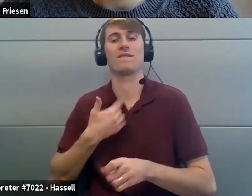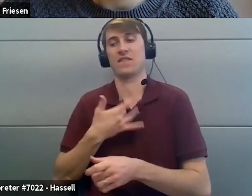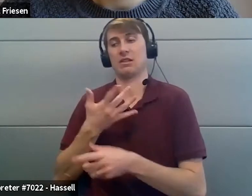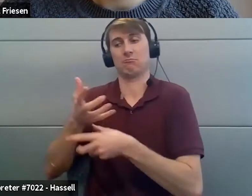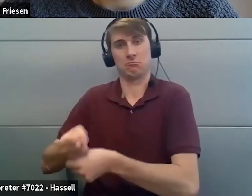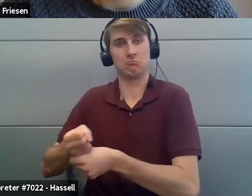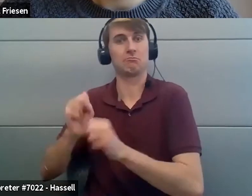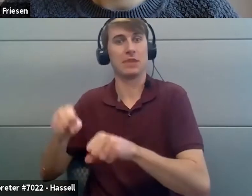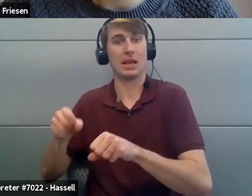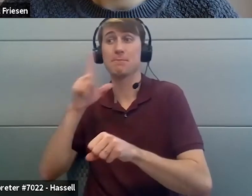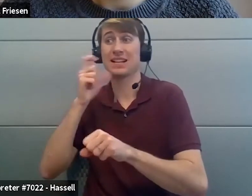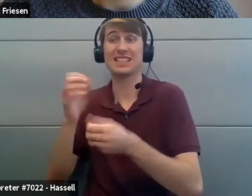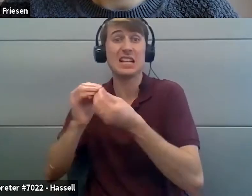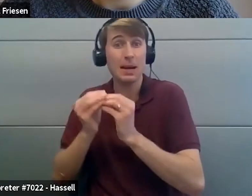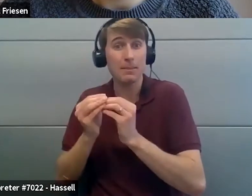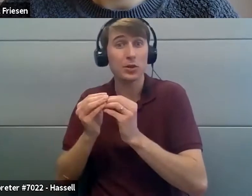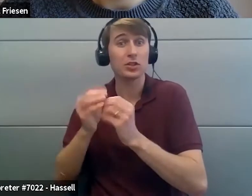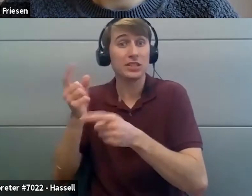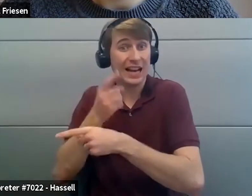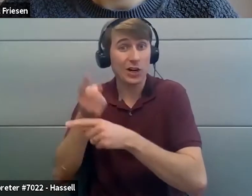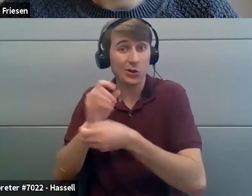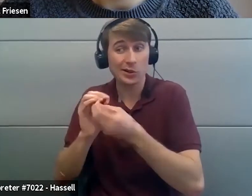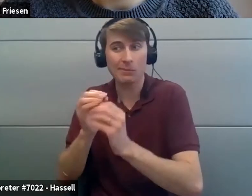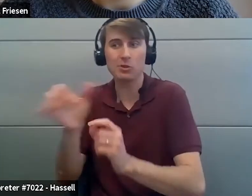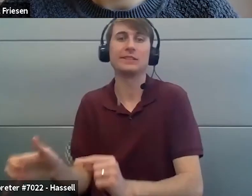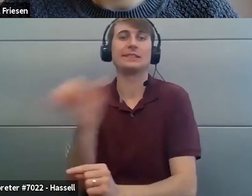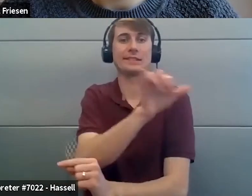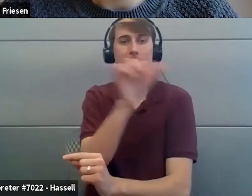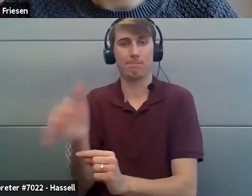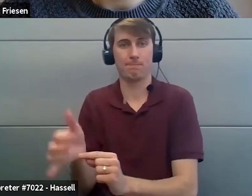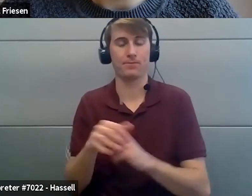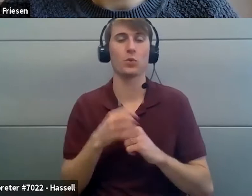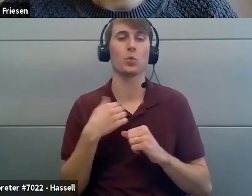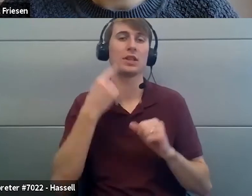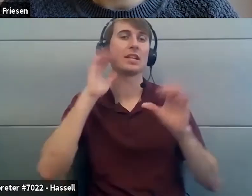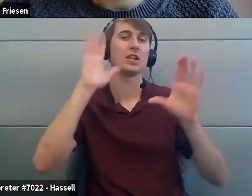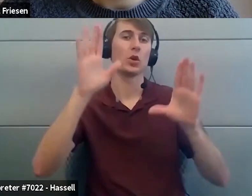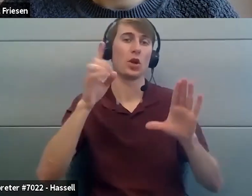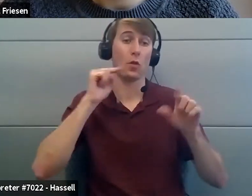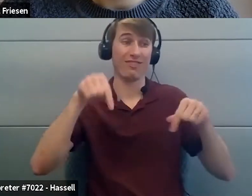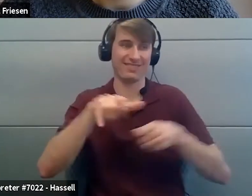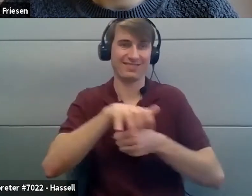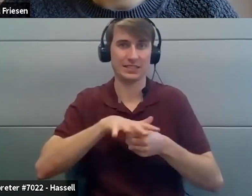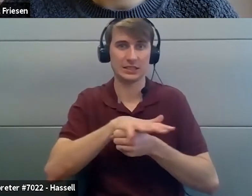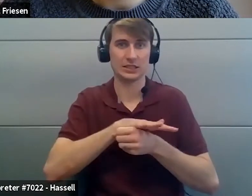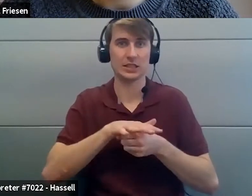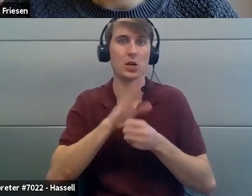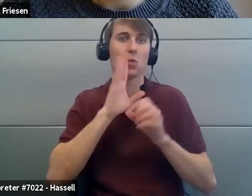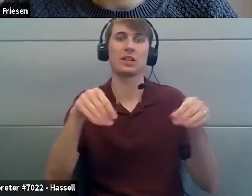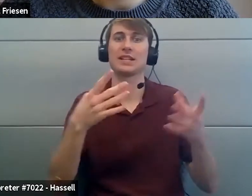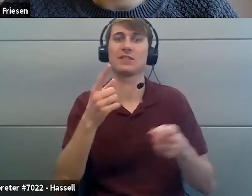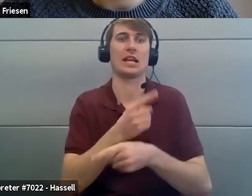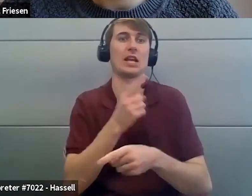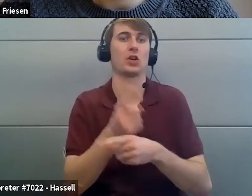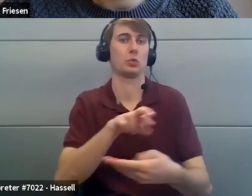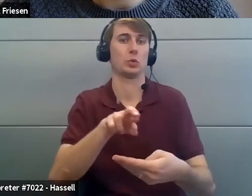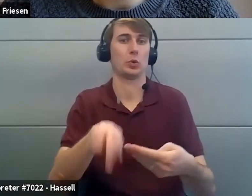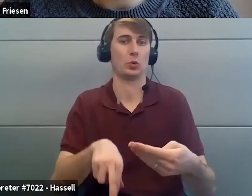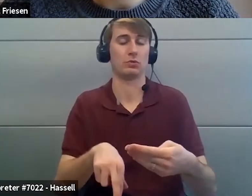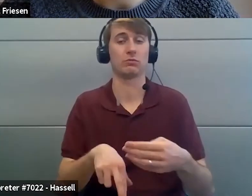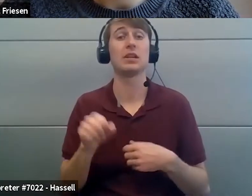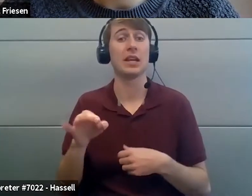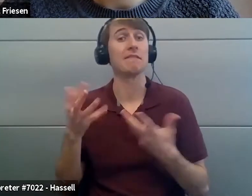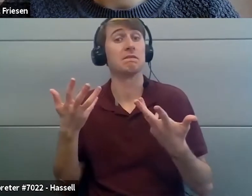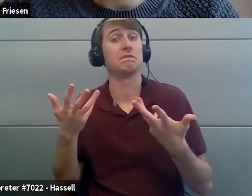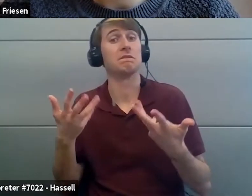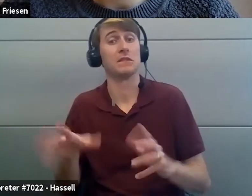is going to be a good one for Wyandotte and is going to give us accurate results. So if you've got COVID, it'll tell you if you've got COVID.